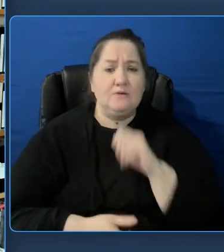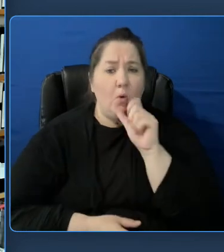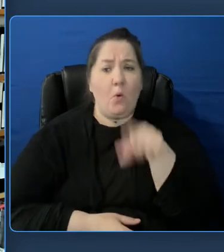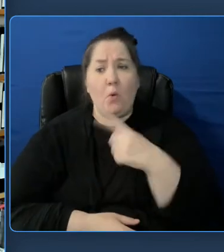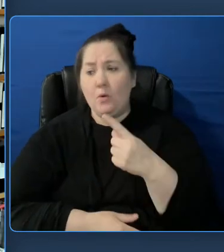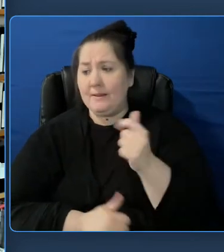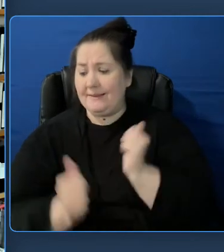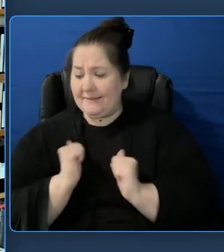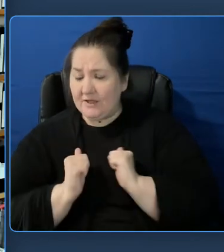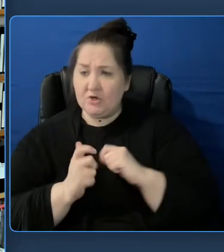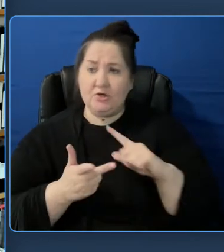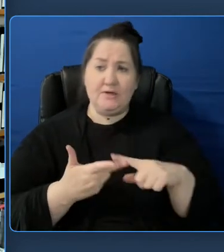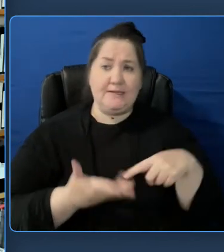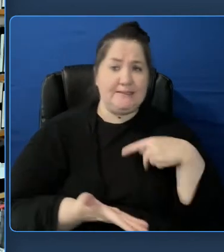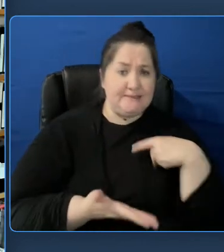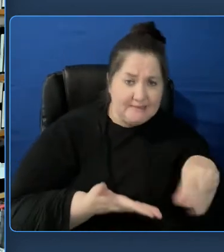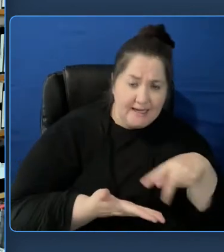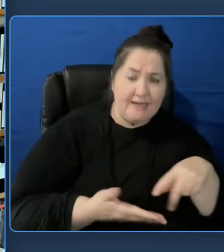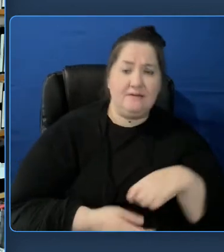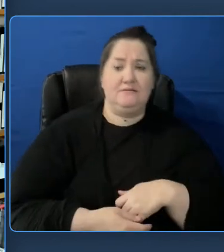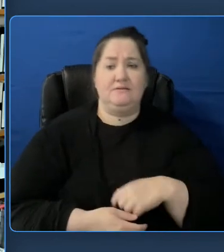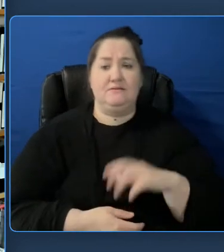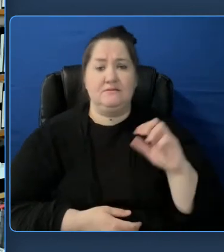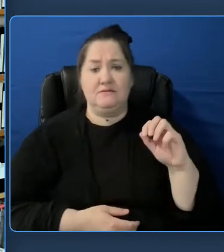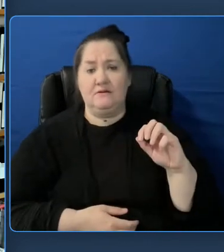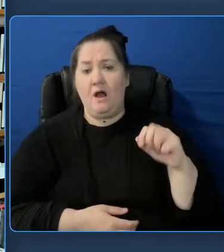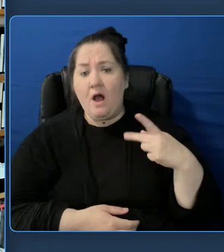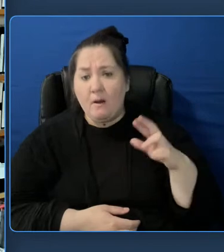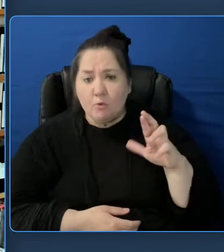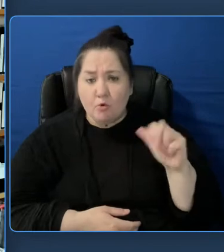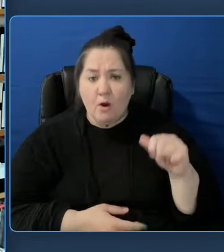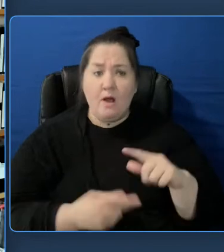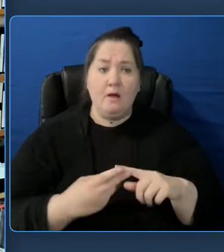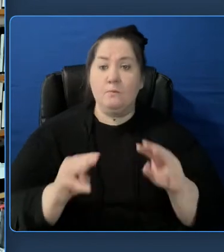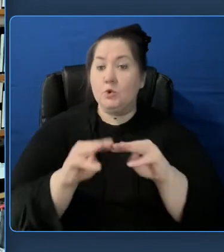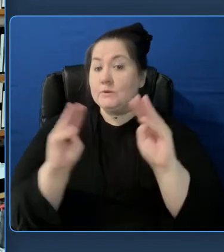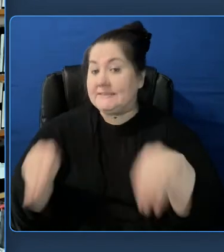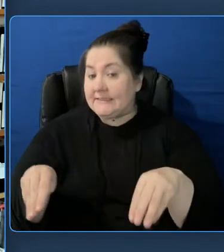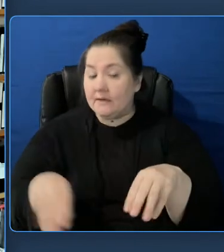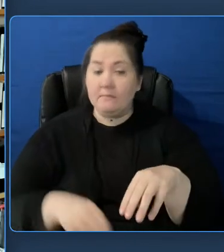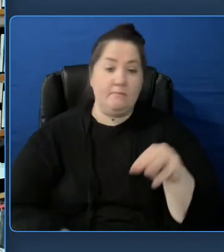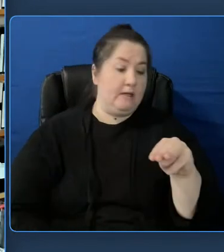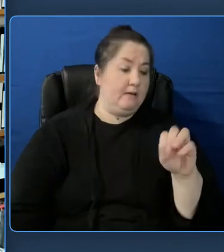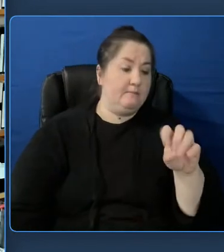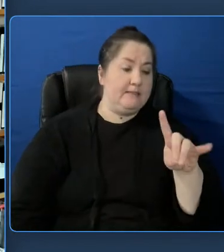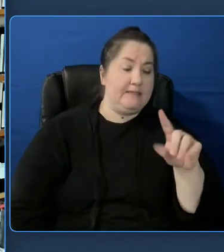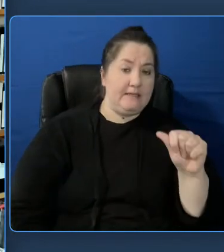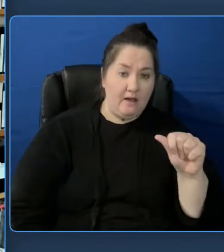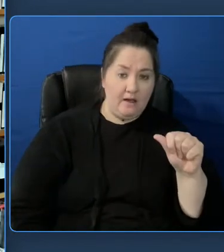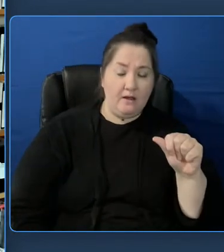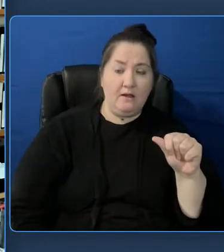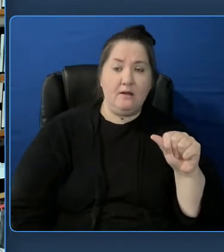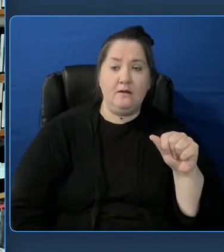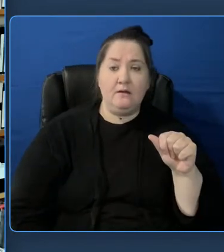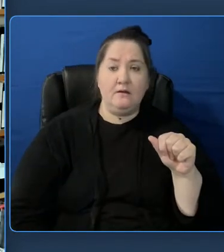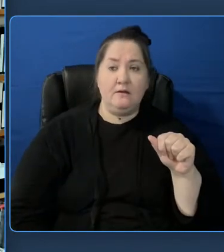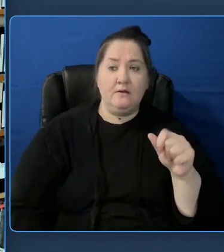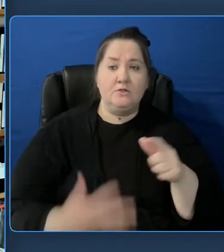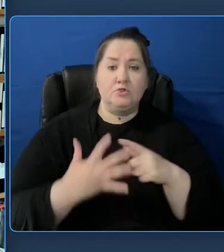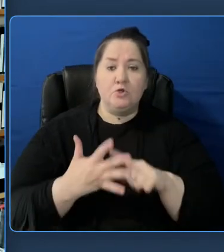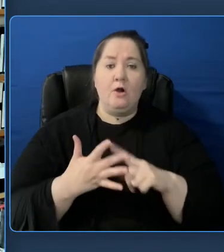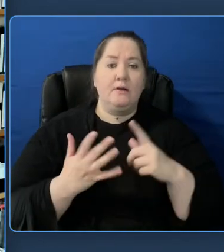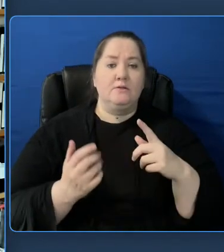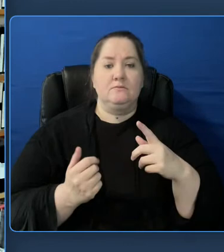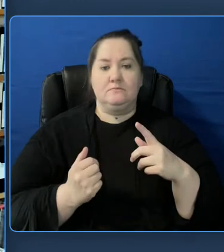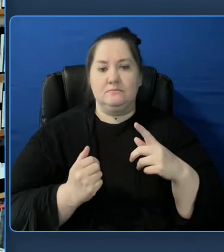just theater, dance, opera, museums, media, We started with